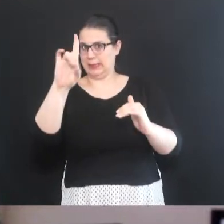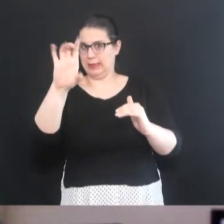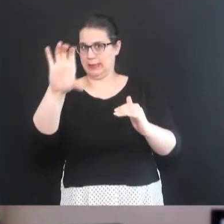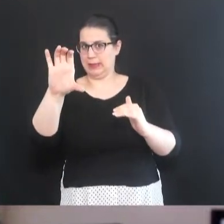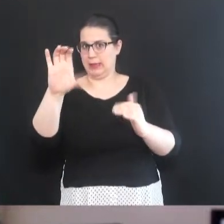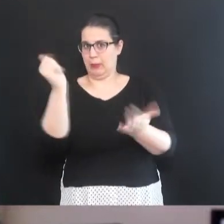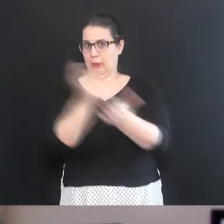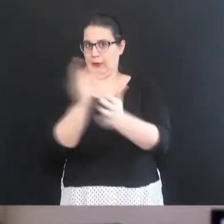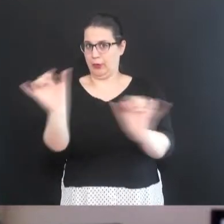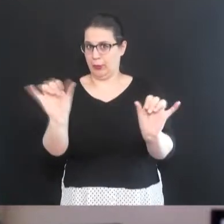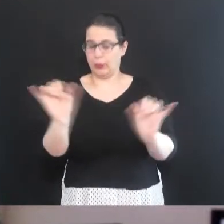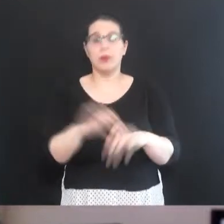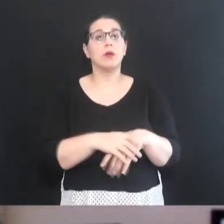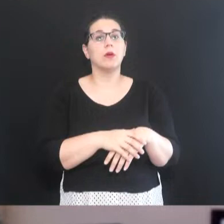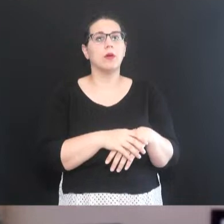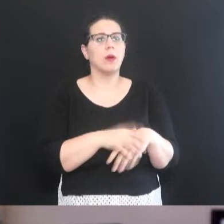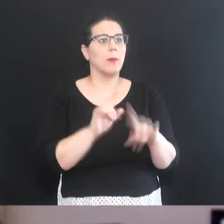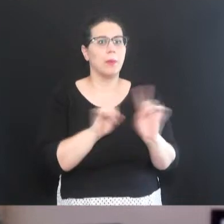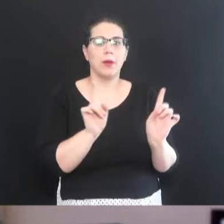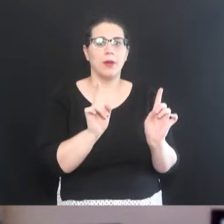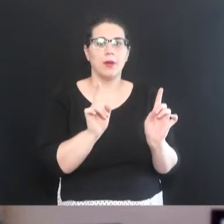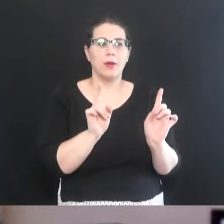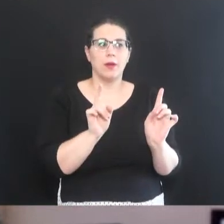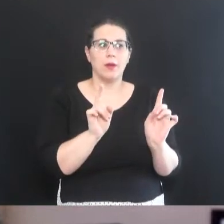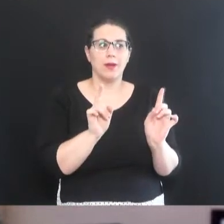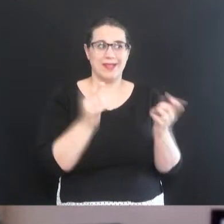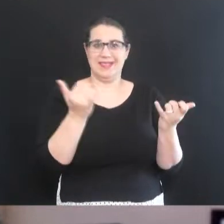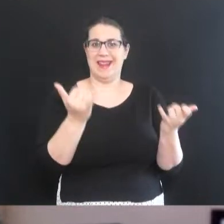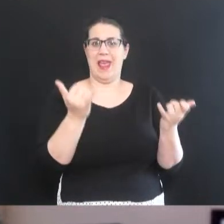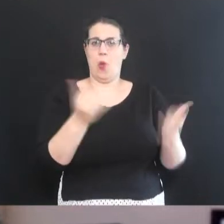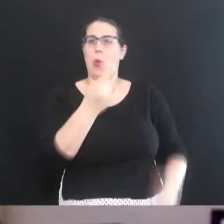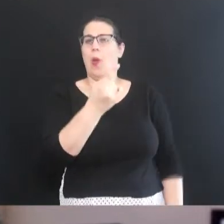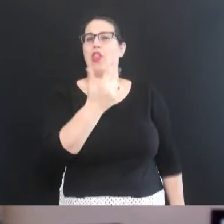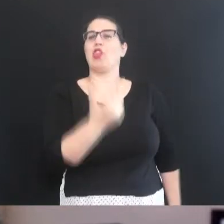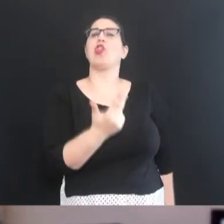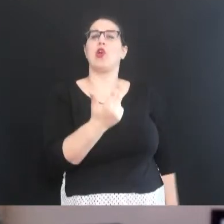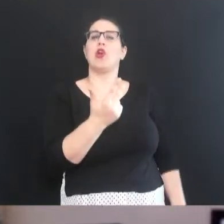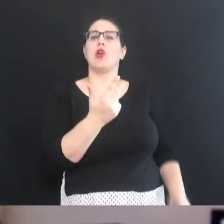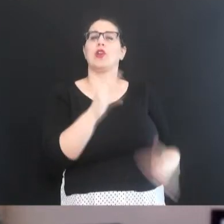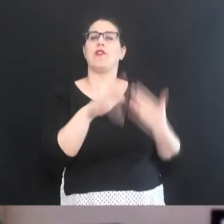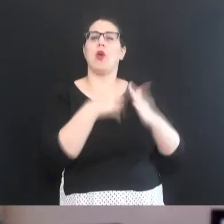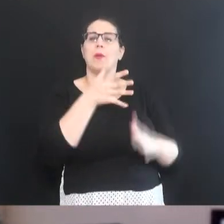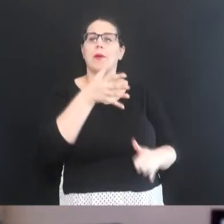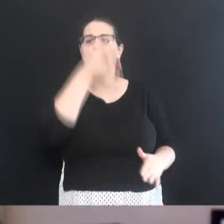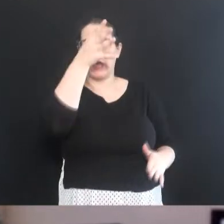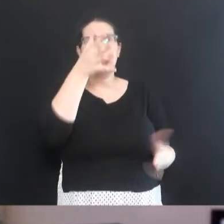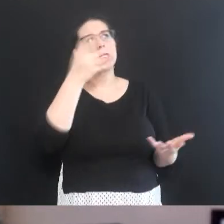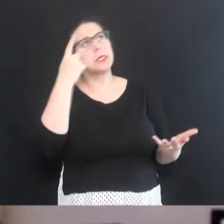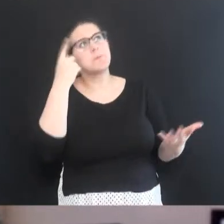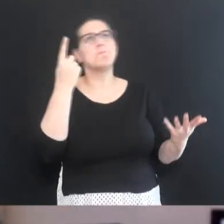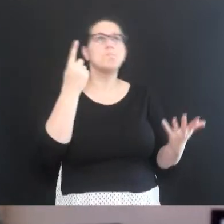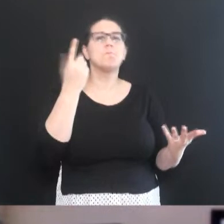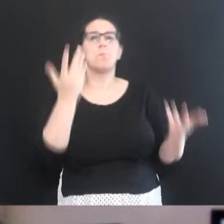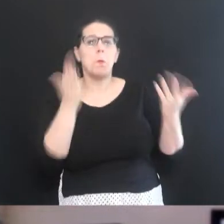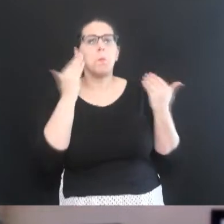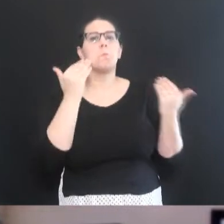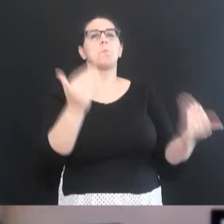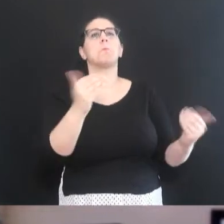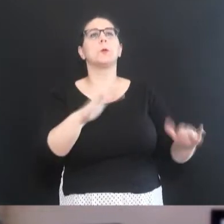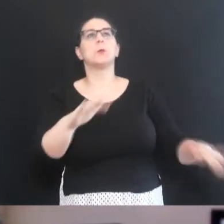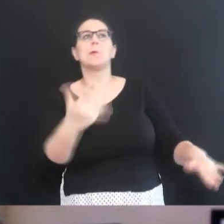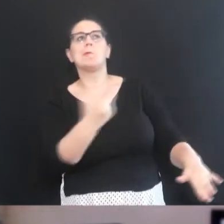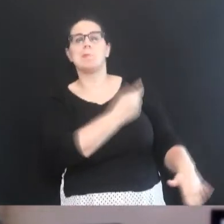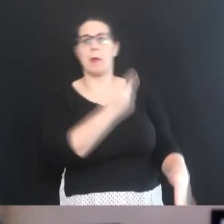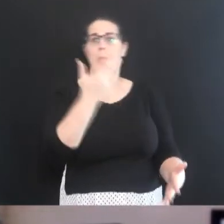data says about a third of parents think now that they will immunize their children, about a third are considering